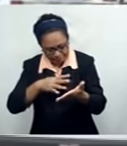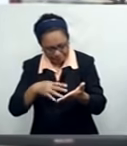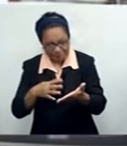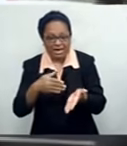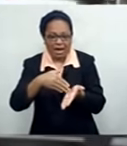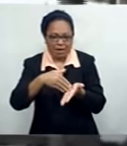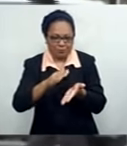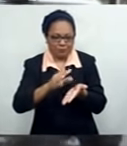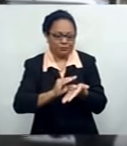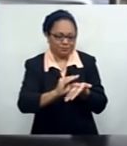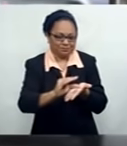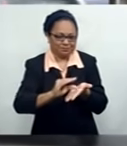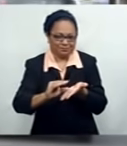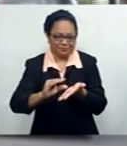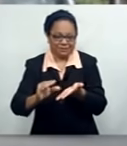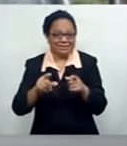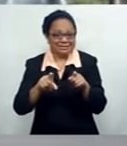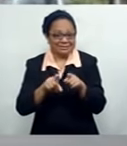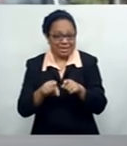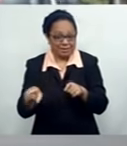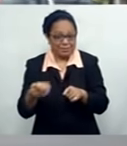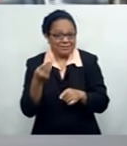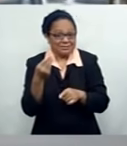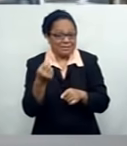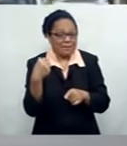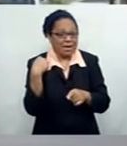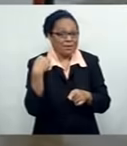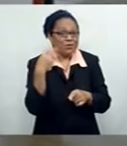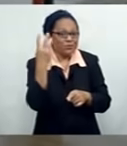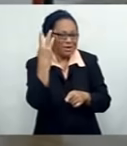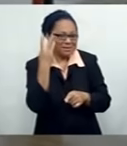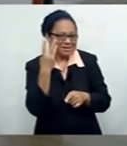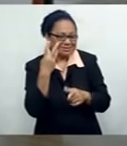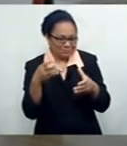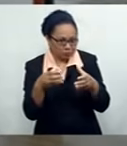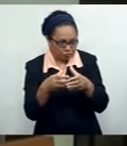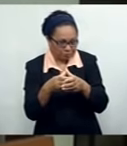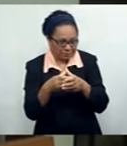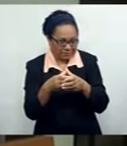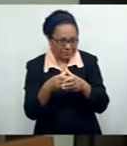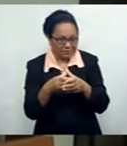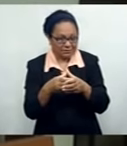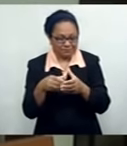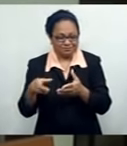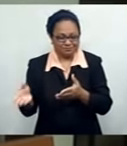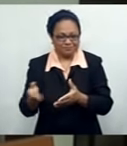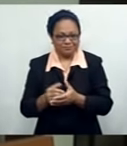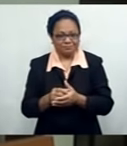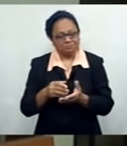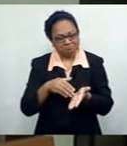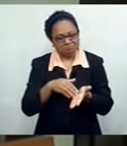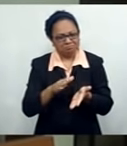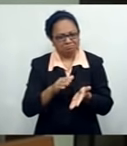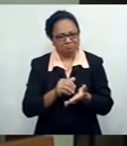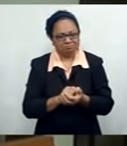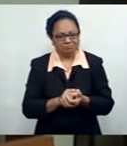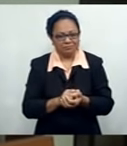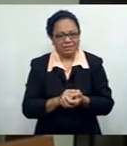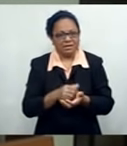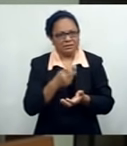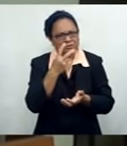He adds that they have also received some application for women's group in the country. We would approve grants between say $2,000